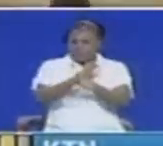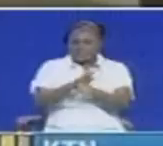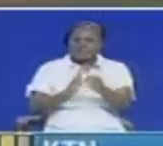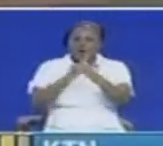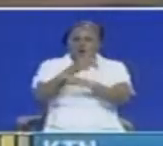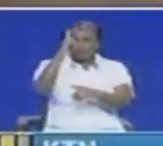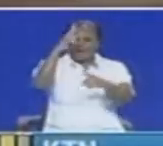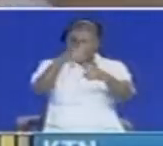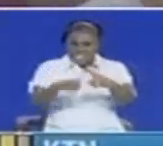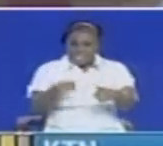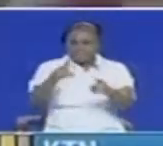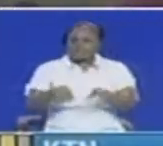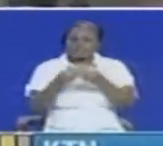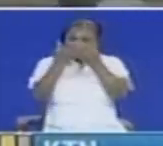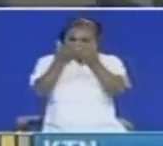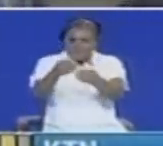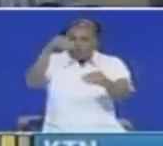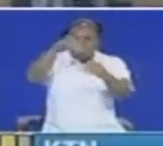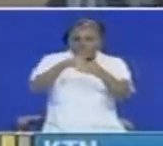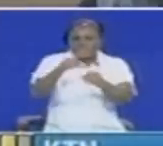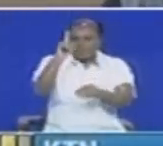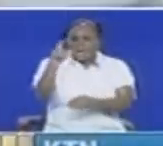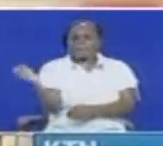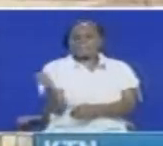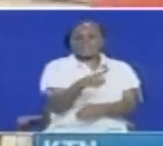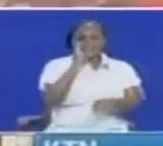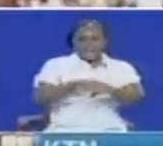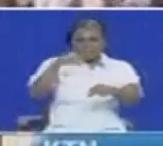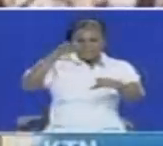ago that she would deliver within 1 month in office.